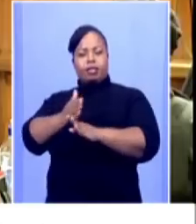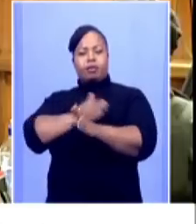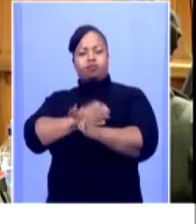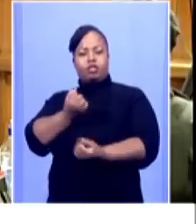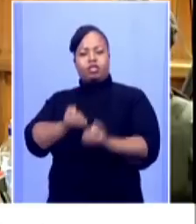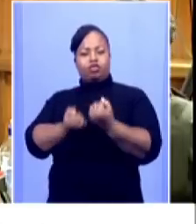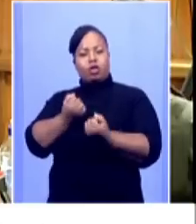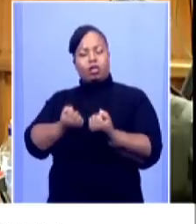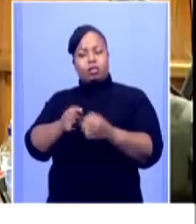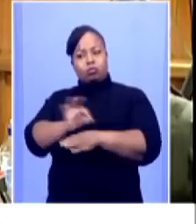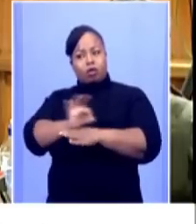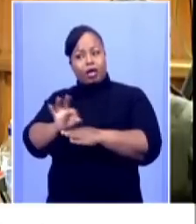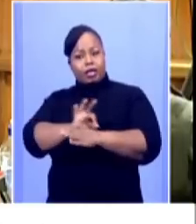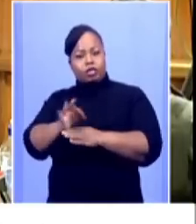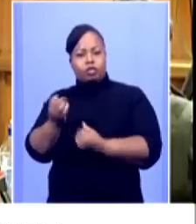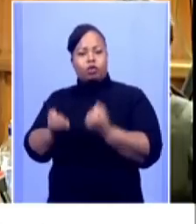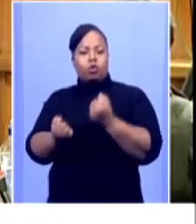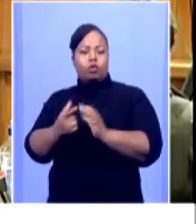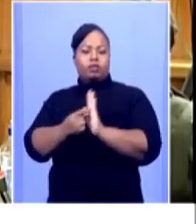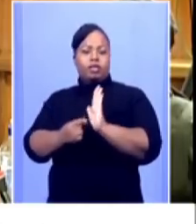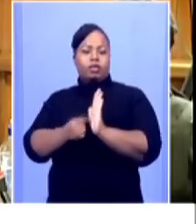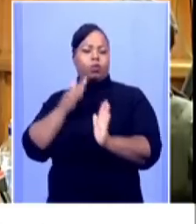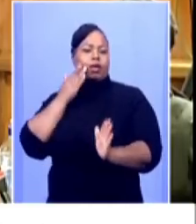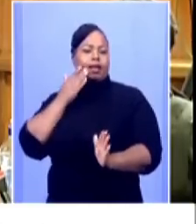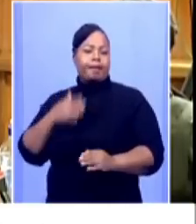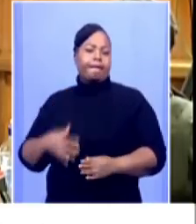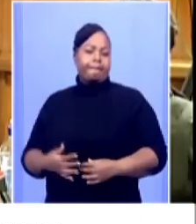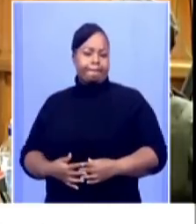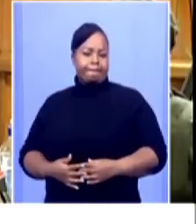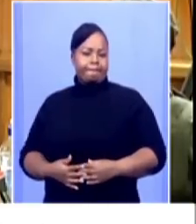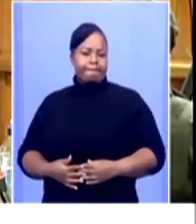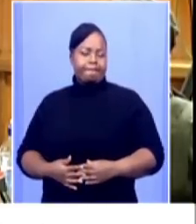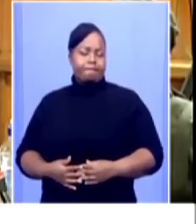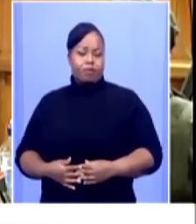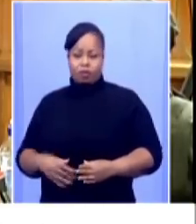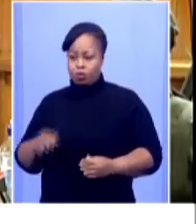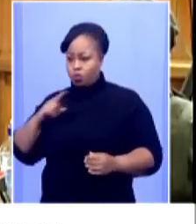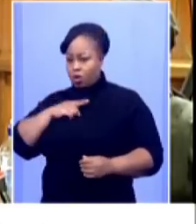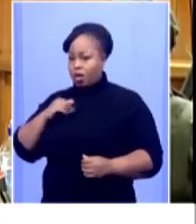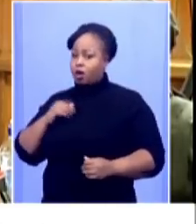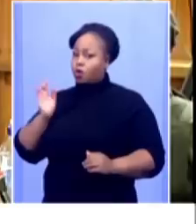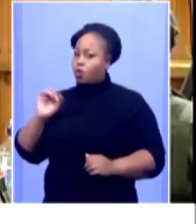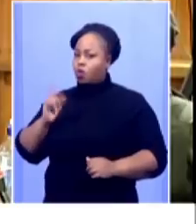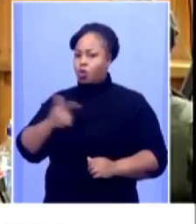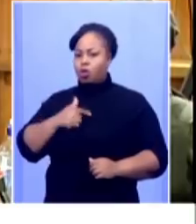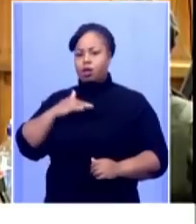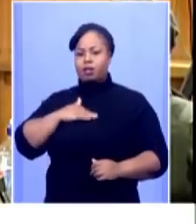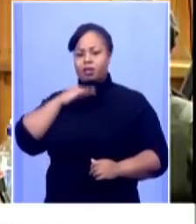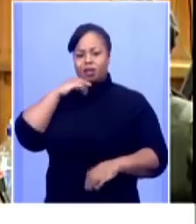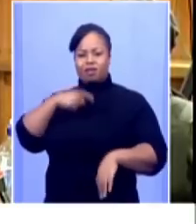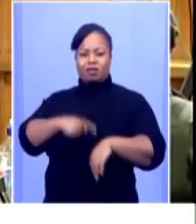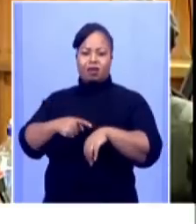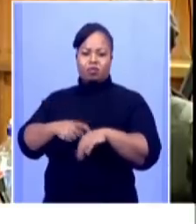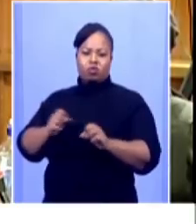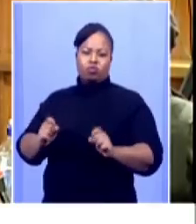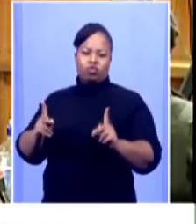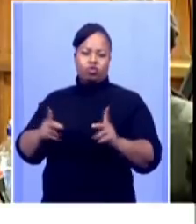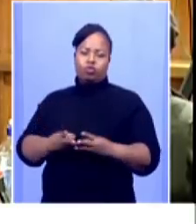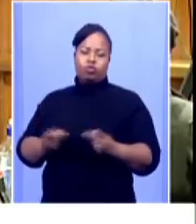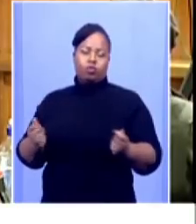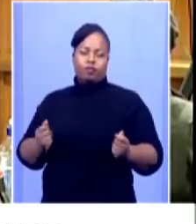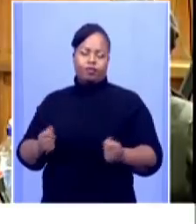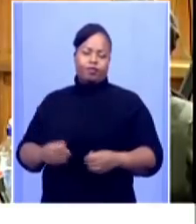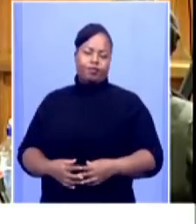date. As I say, it should give everybody opportunity to address all these side